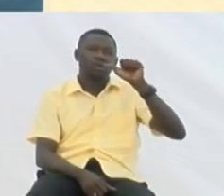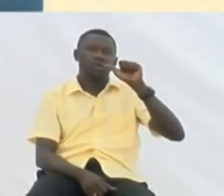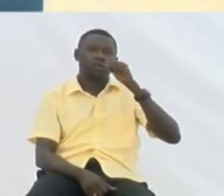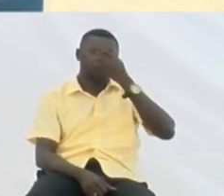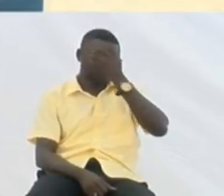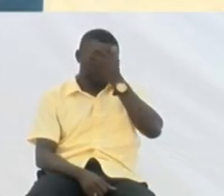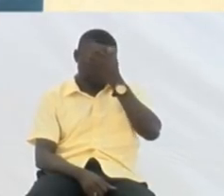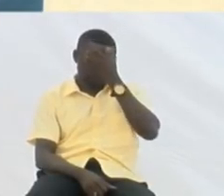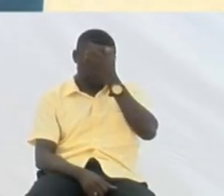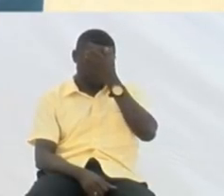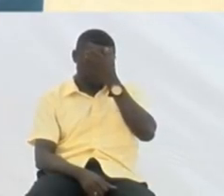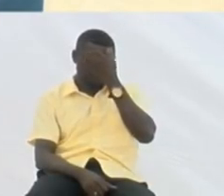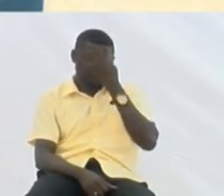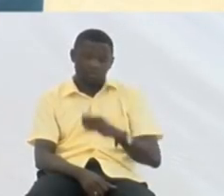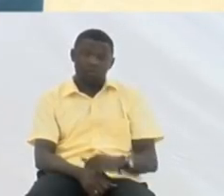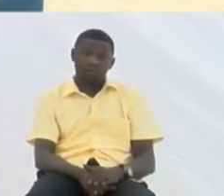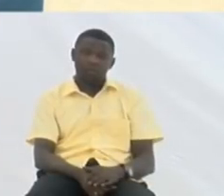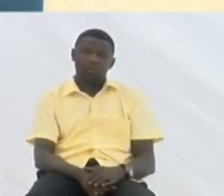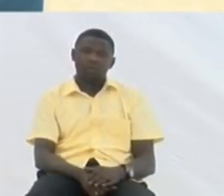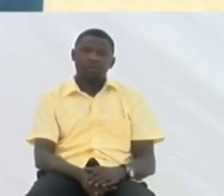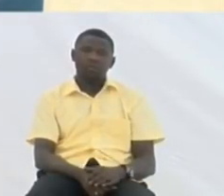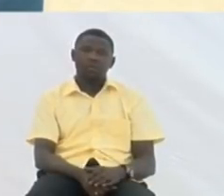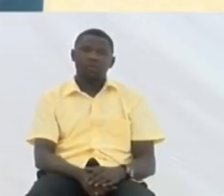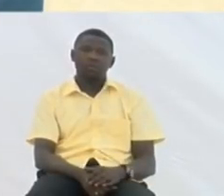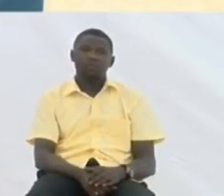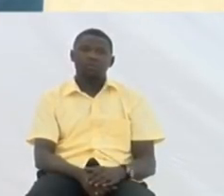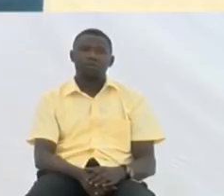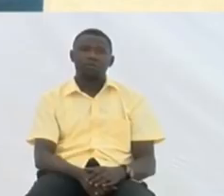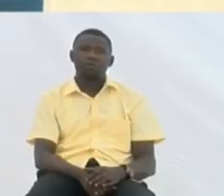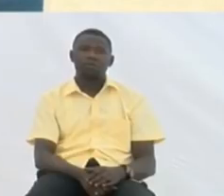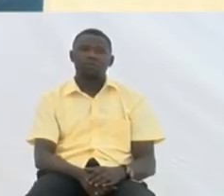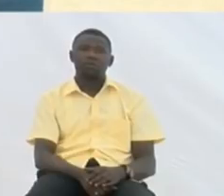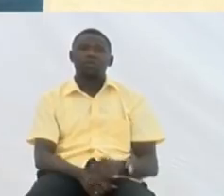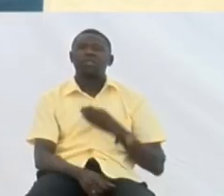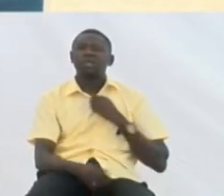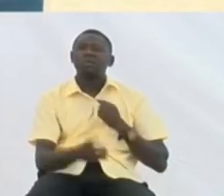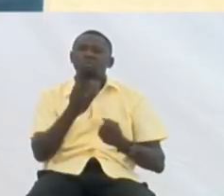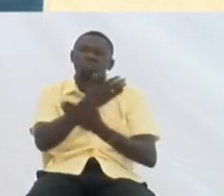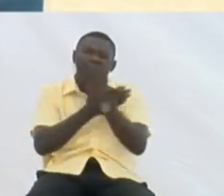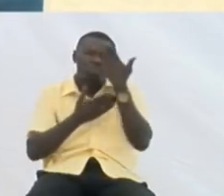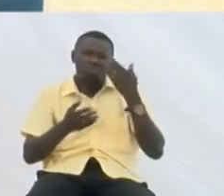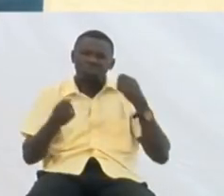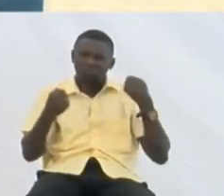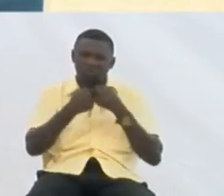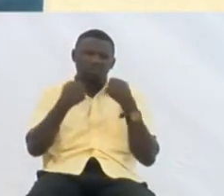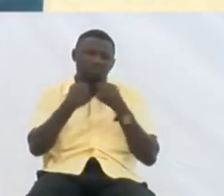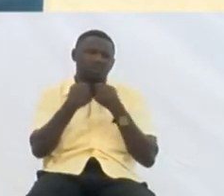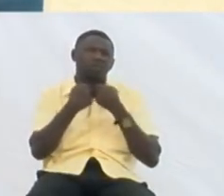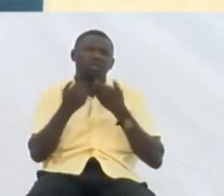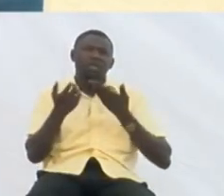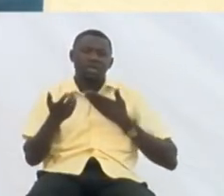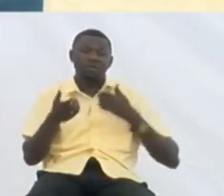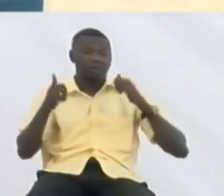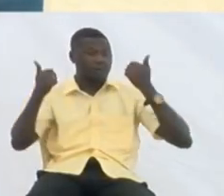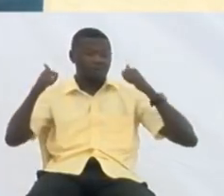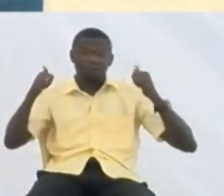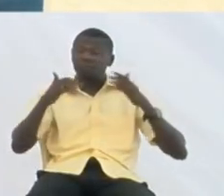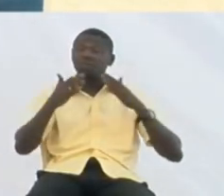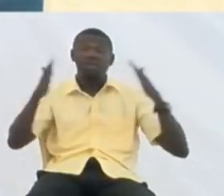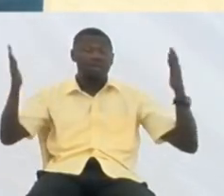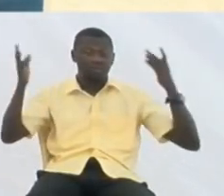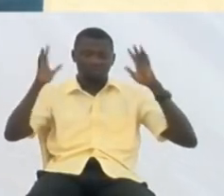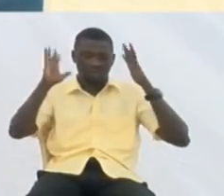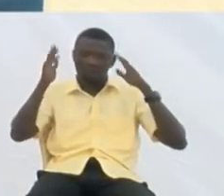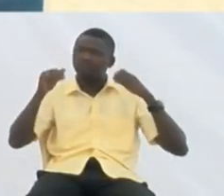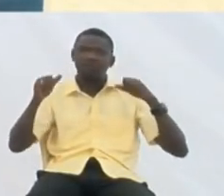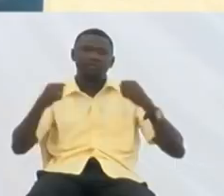For ning wala nata oso manda fitino dunda ni tema kele jau o dunda ni tema. That morning,